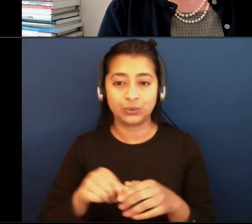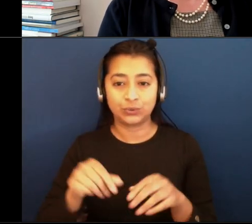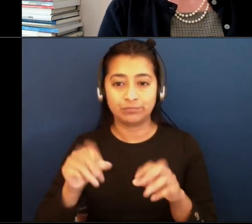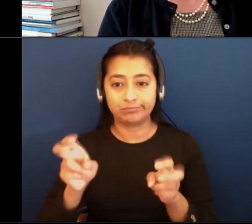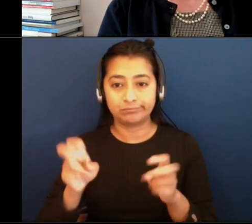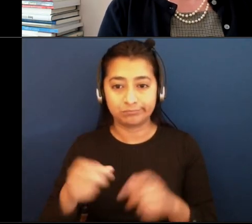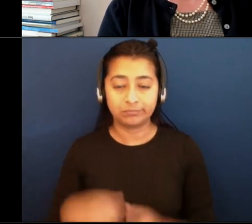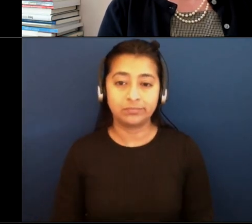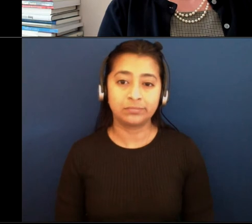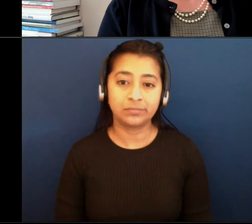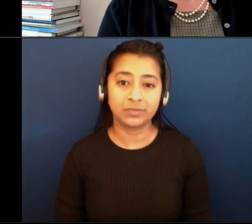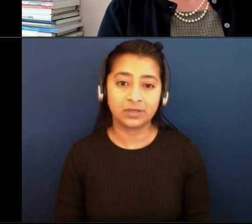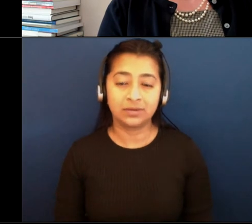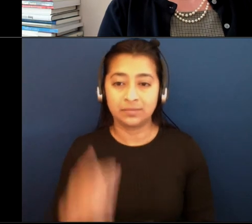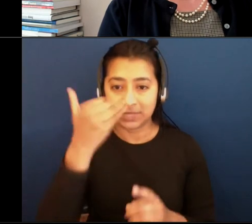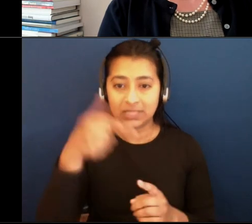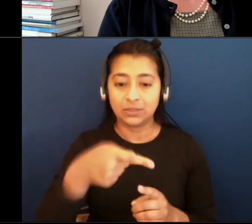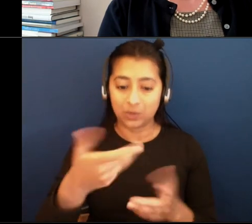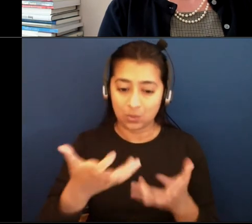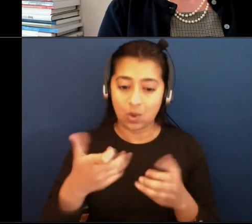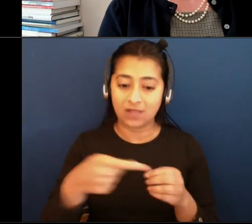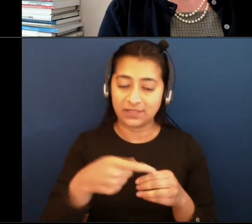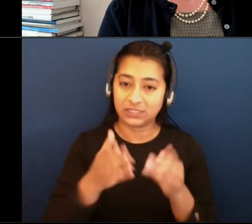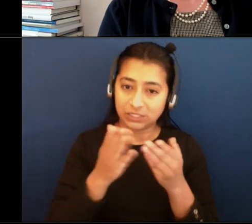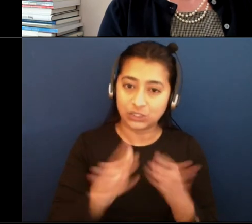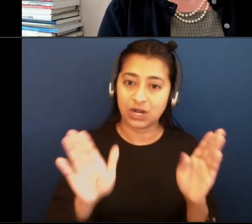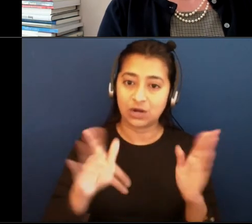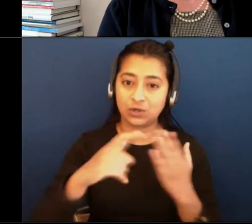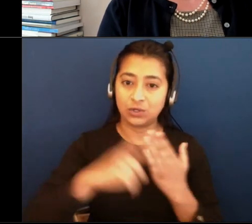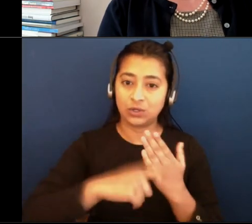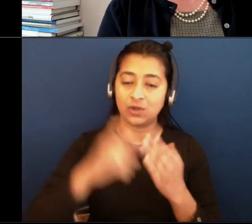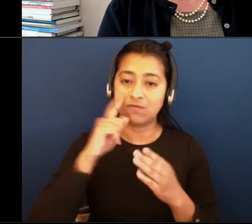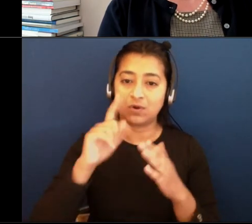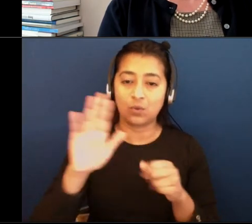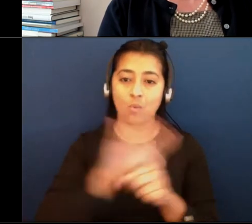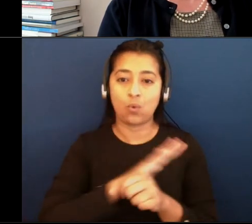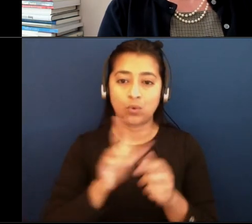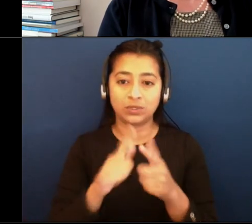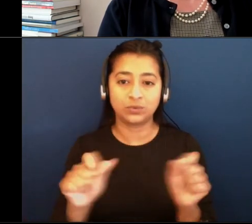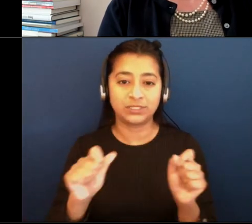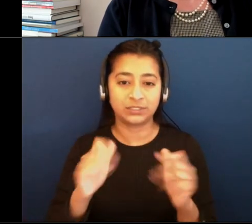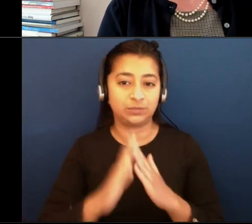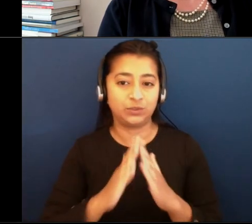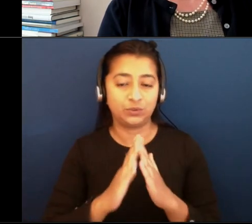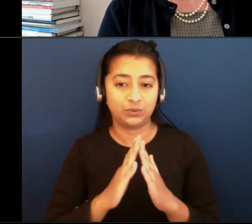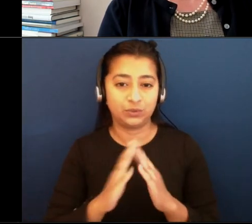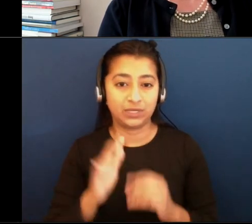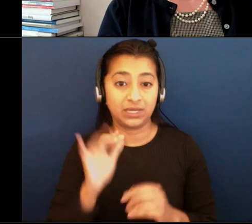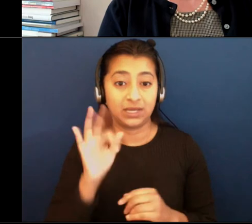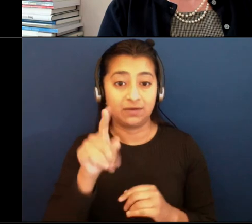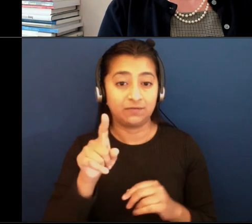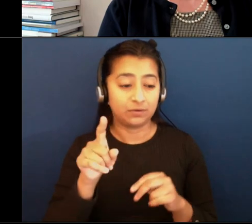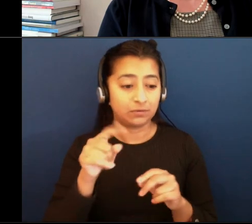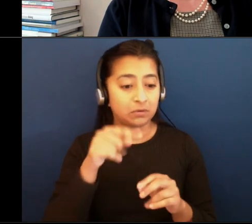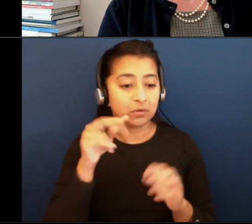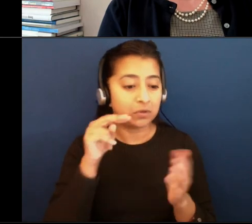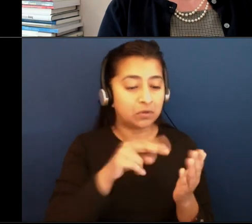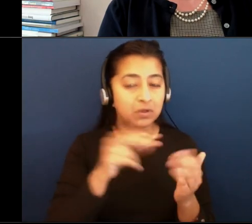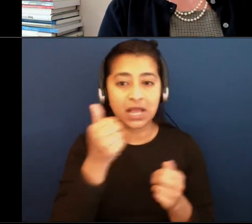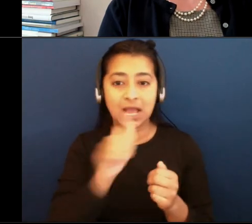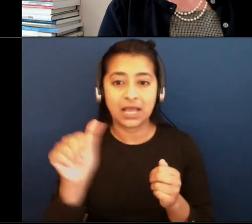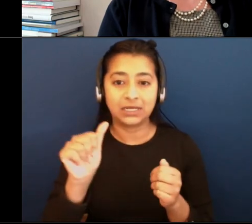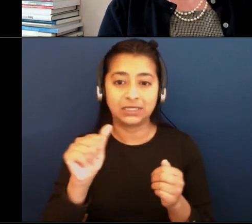Because we want it to be the general journal for the whole linguistics community. Right, and if you look at any specific issue